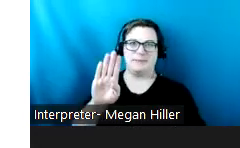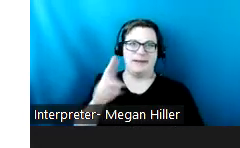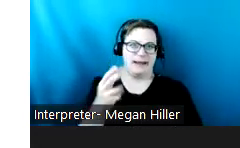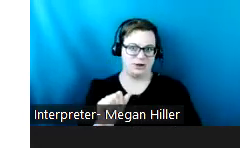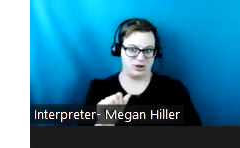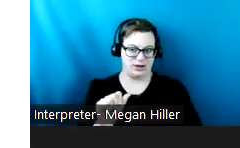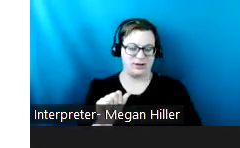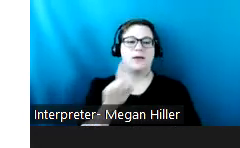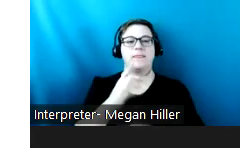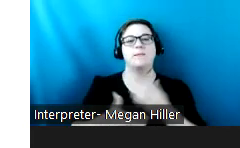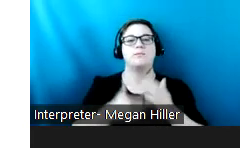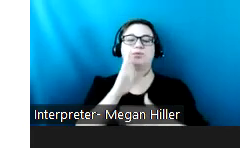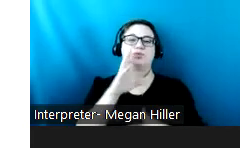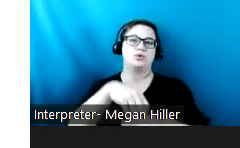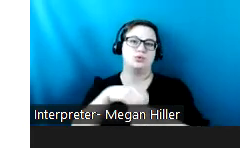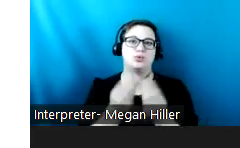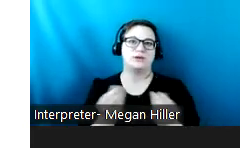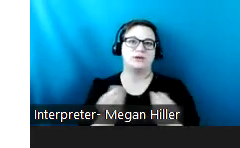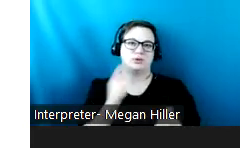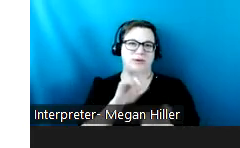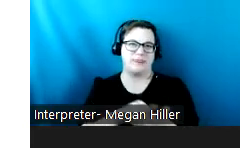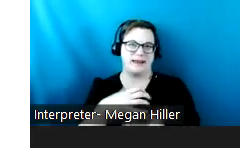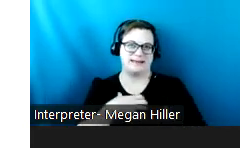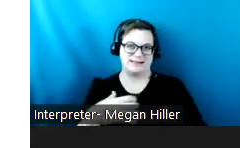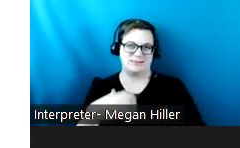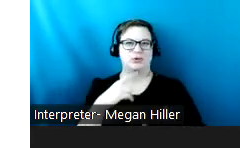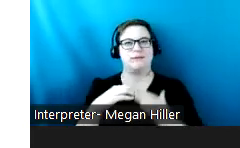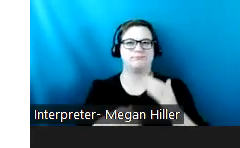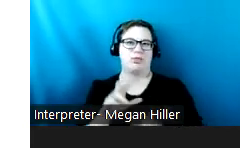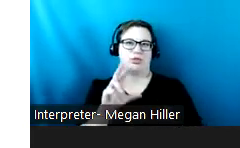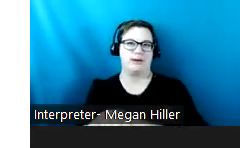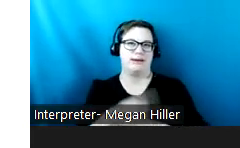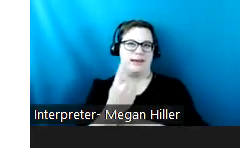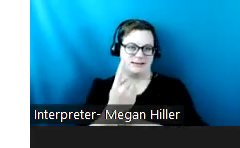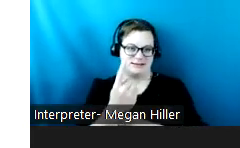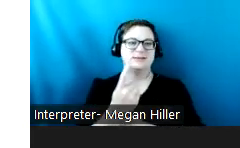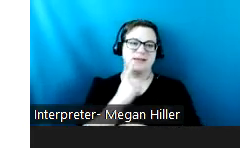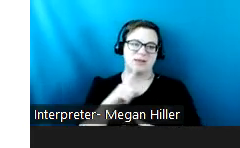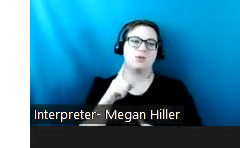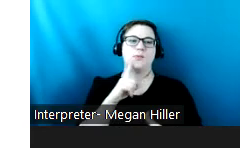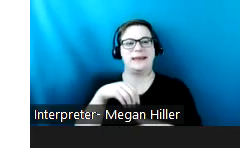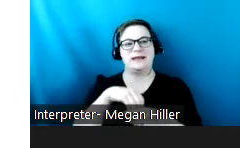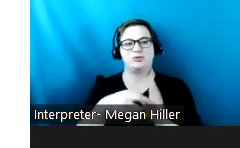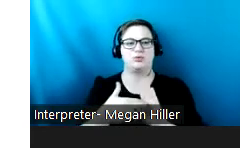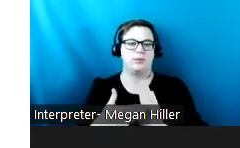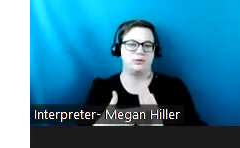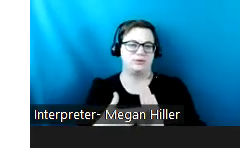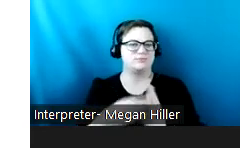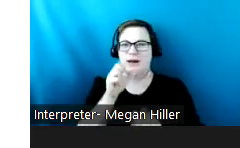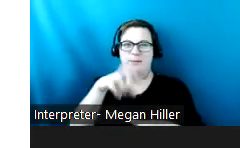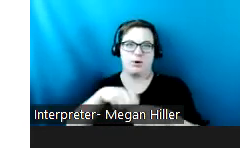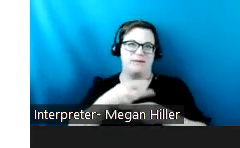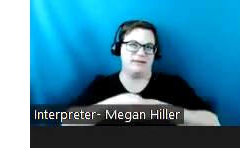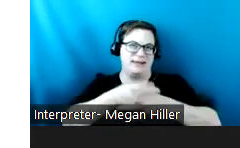shall include resolution of the dispute within 30 days and that there is an internal representative, not part of the care team, that